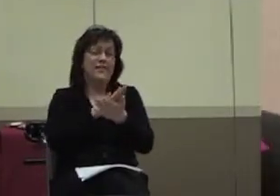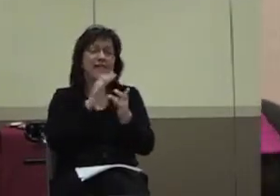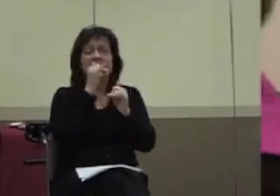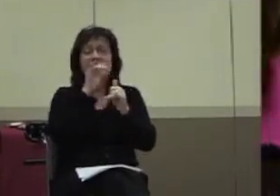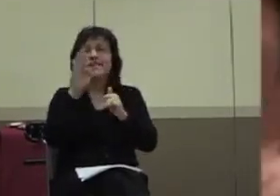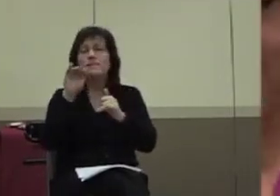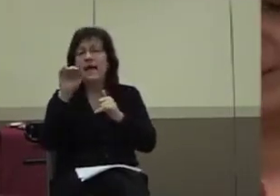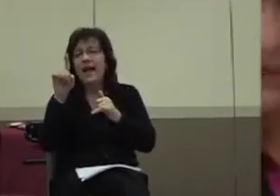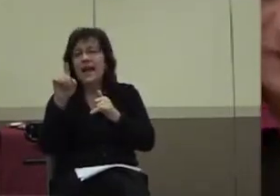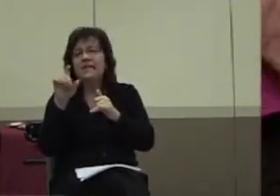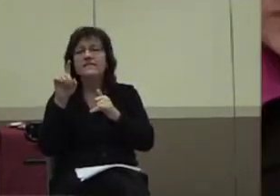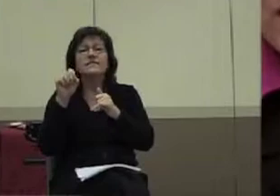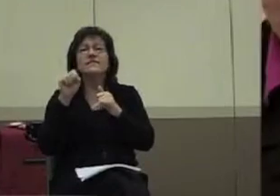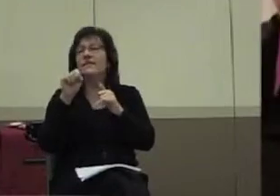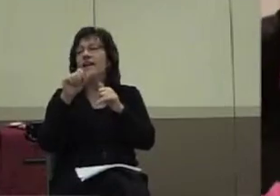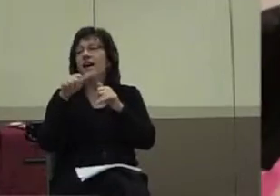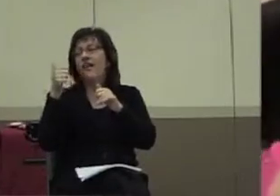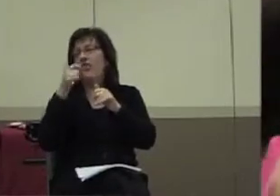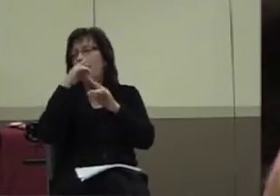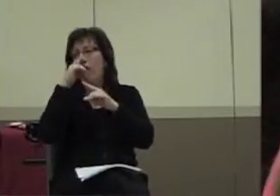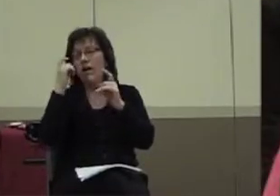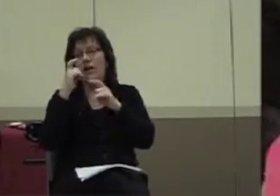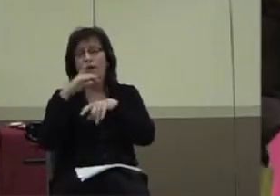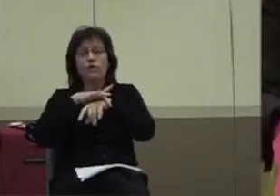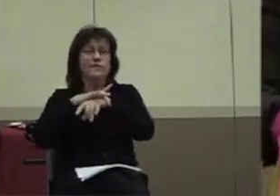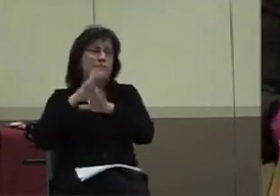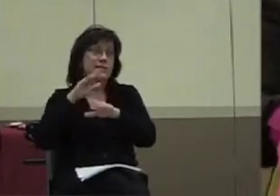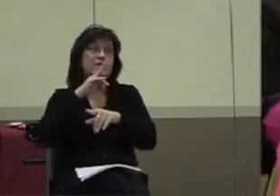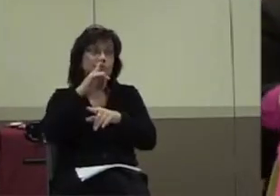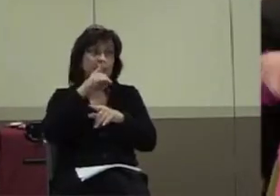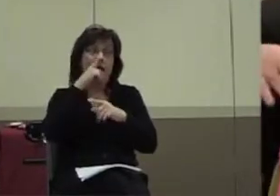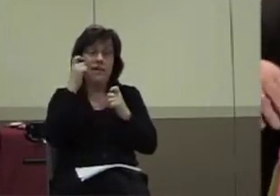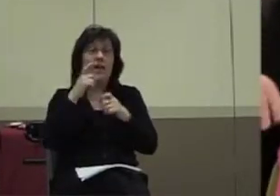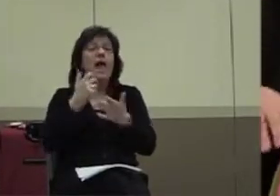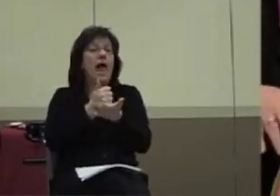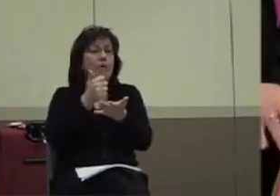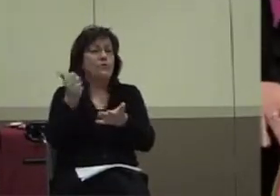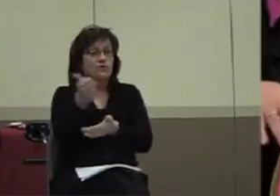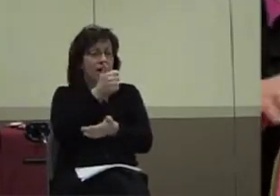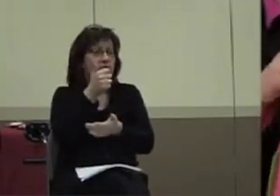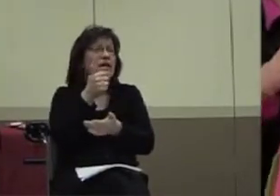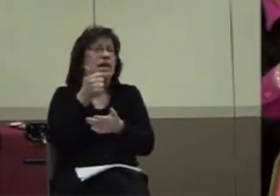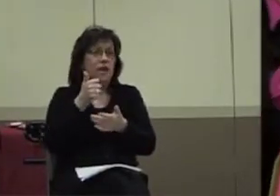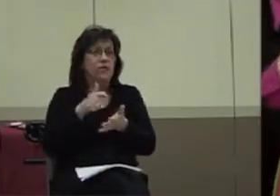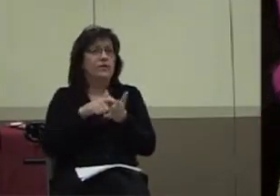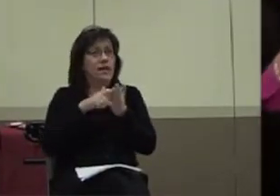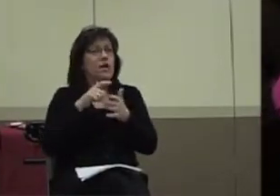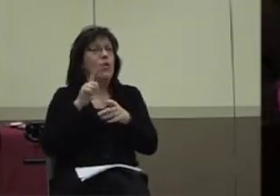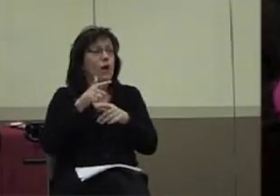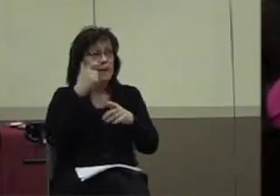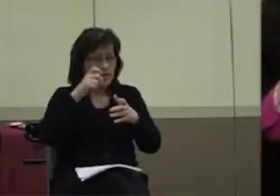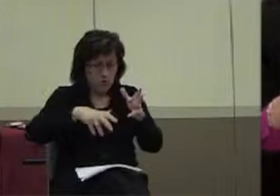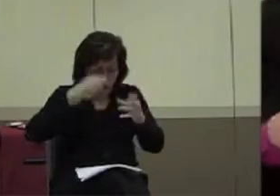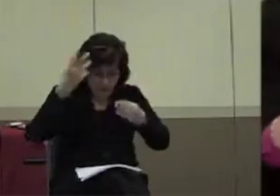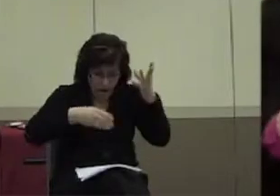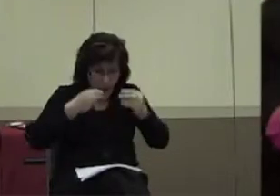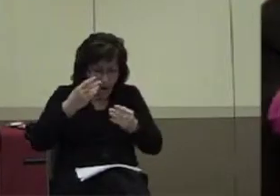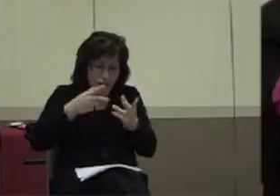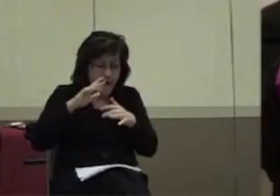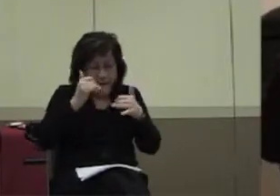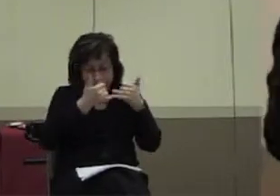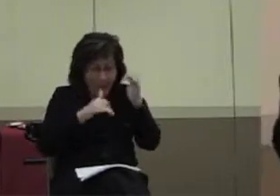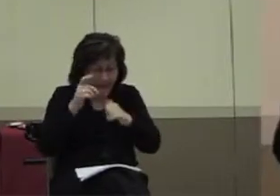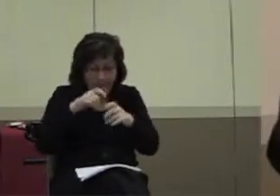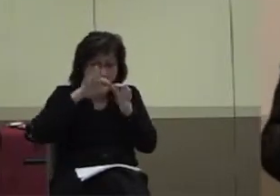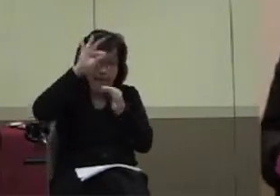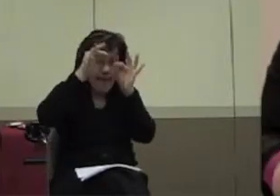and I have other ugly bracelets, but they are ugly. Help yourself, and I know this one will take a while to go around because you'll pull them out and try to figure out what each